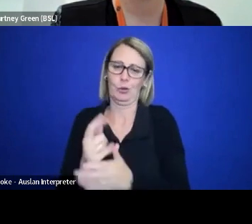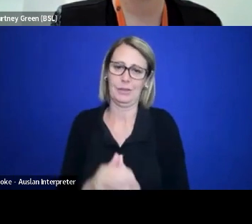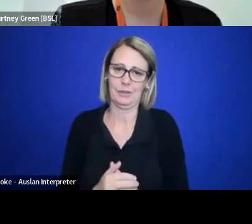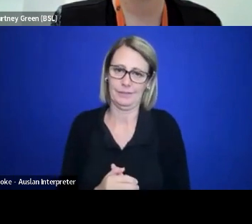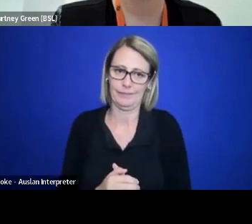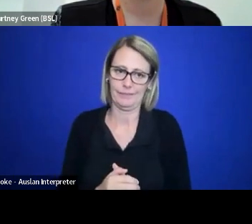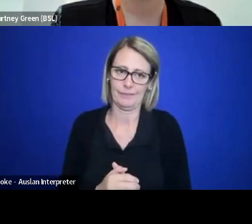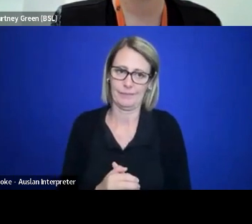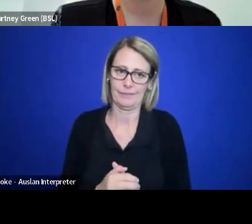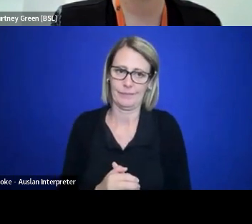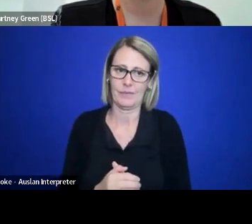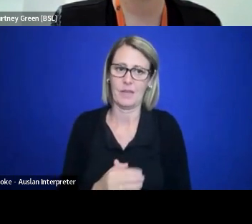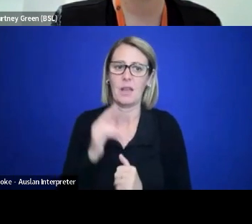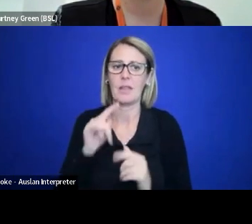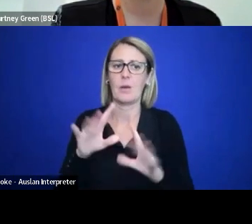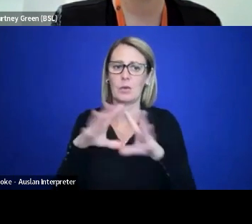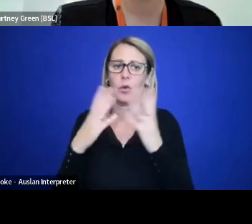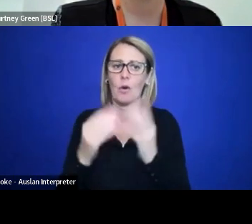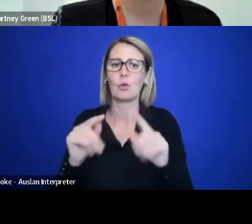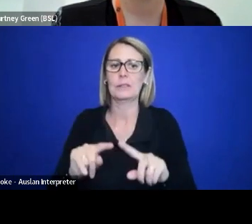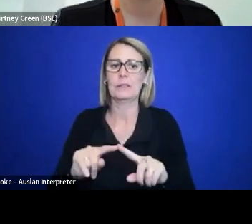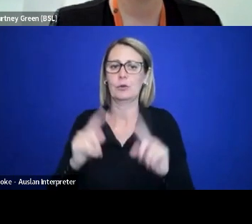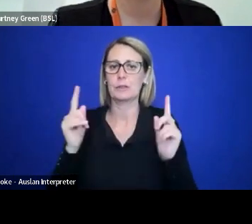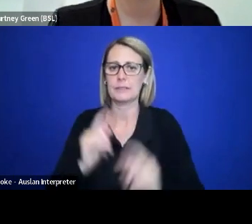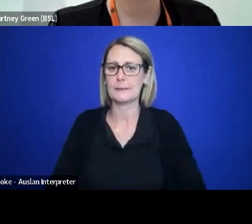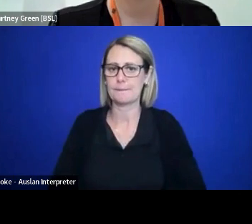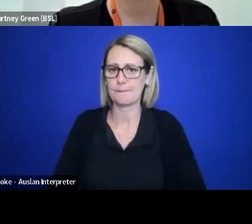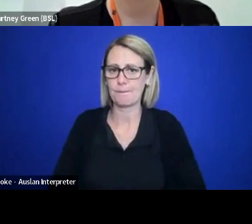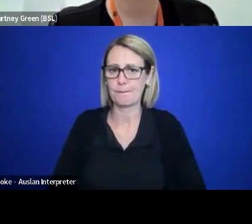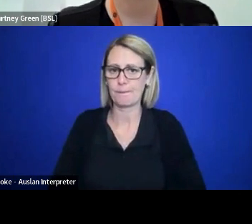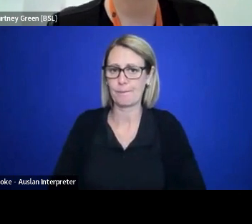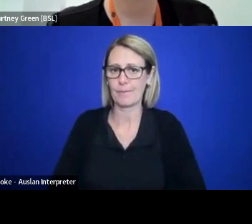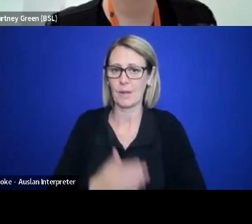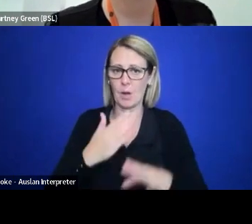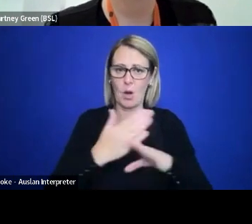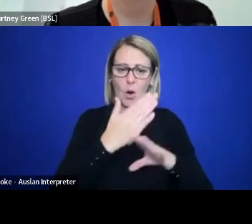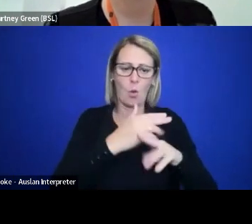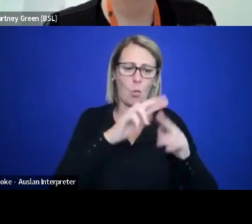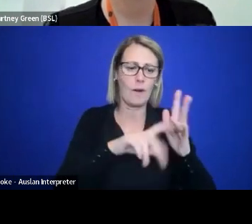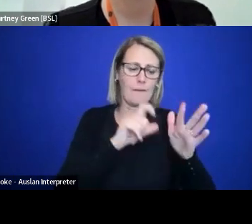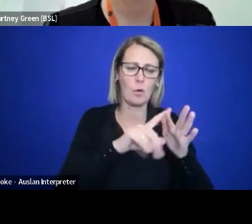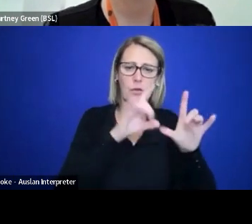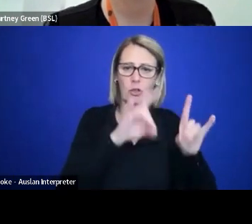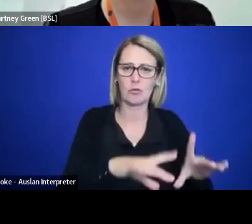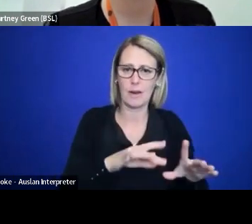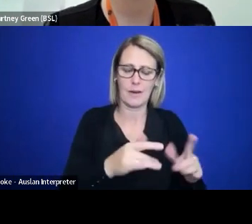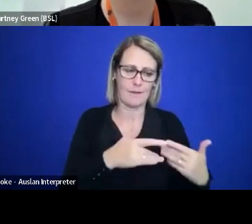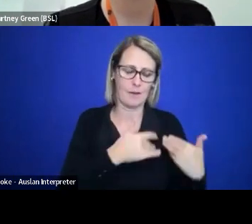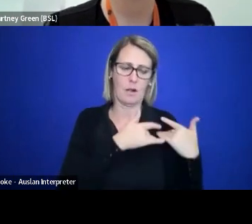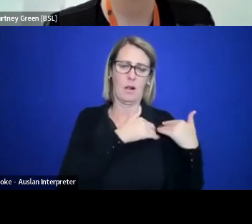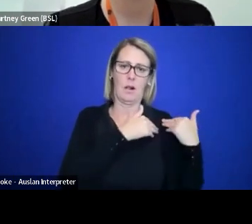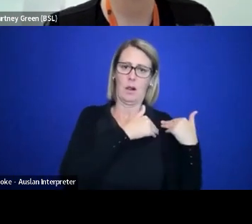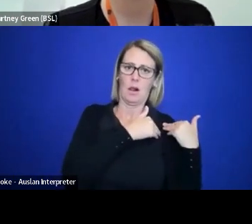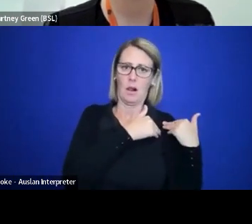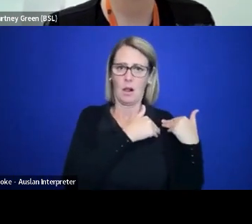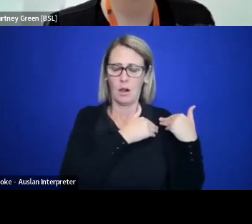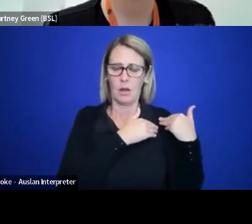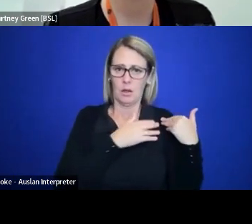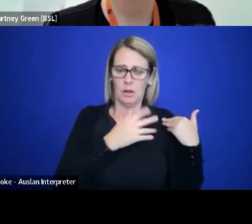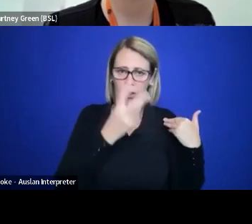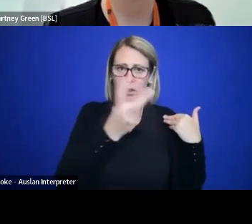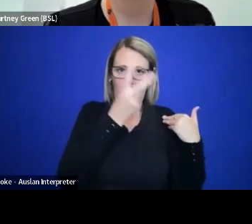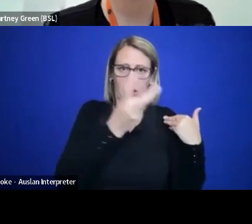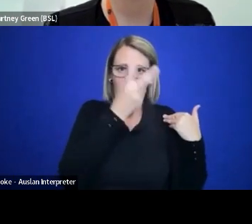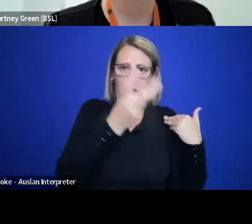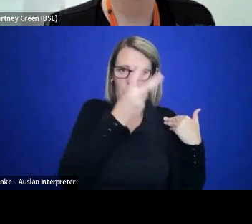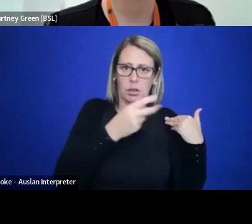the overall difference, I think. In the Workforce Australia, I feel like I was much pressure. I was under lots of pressure to to know